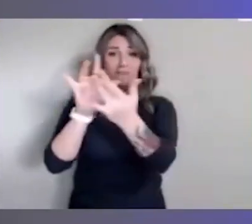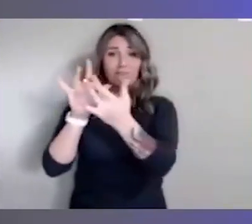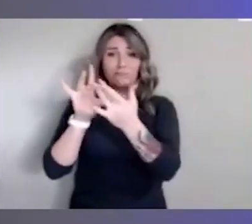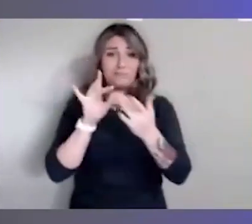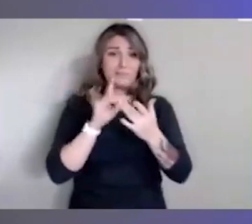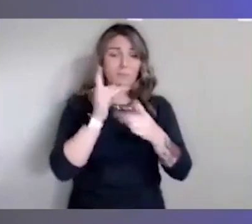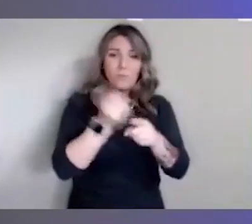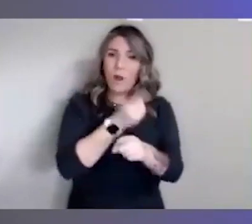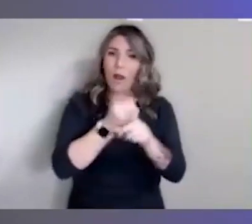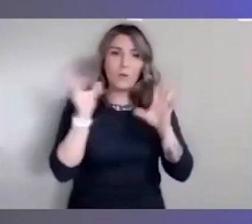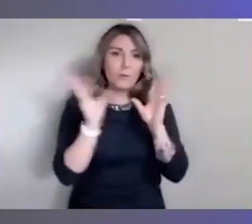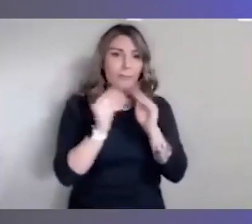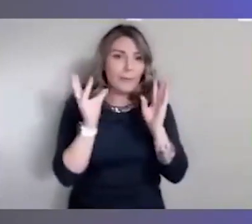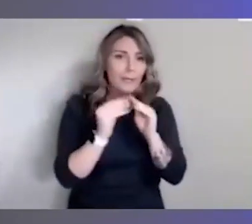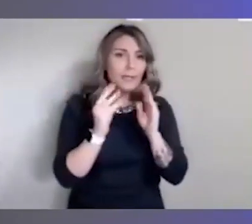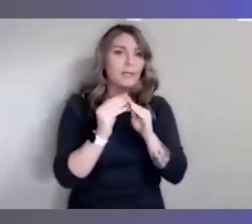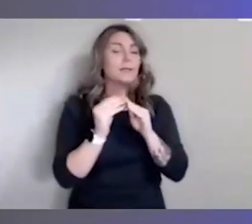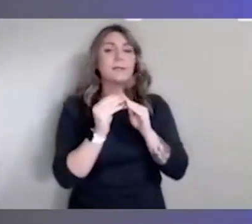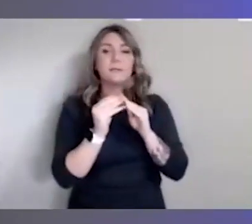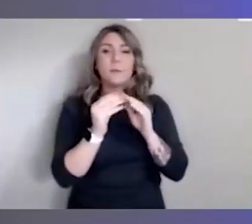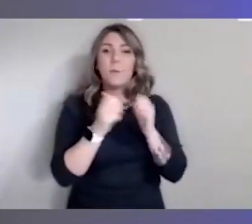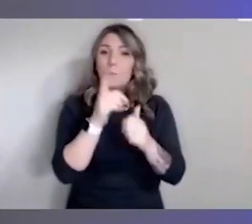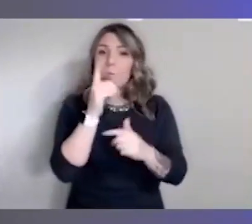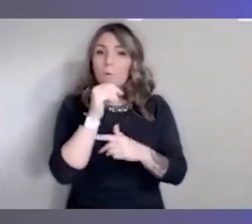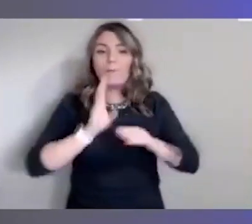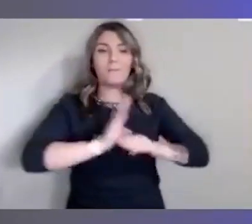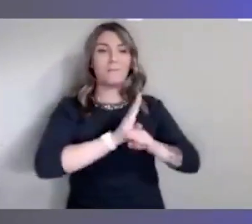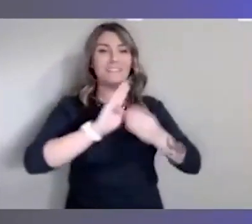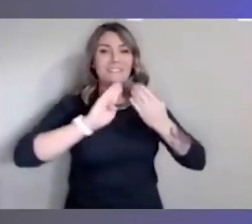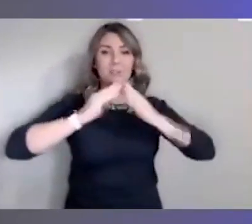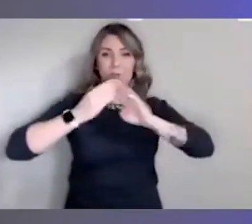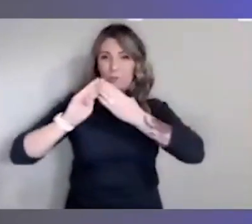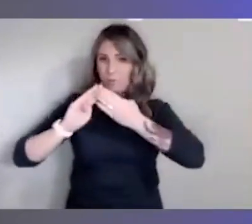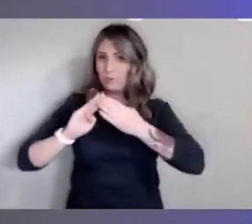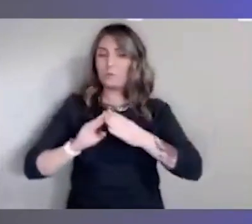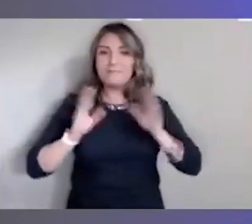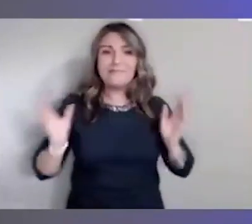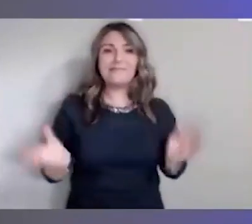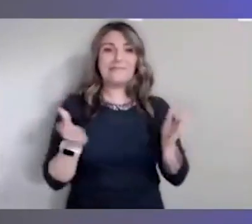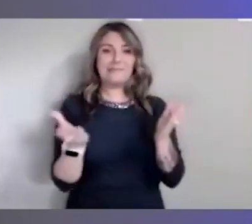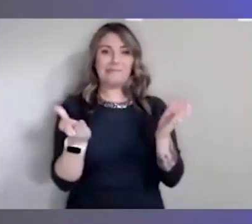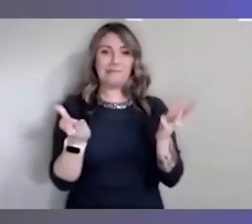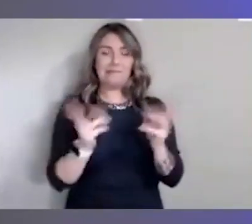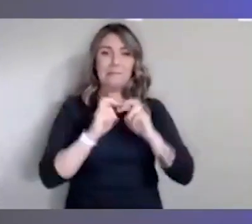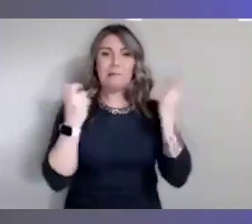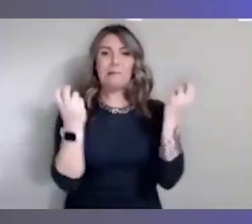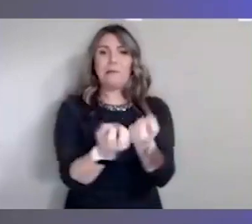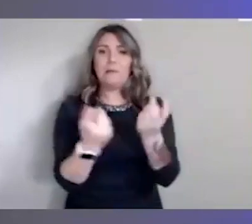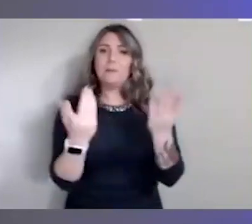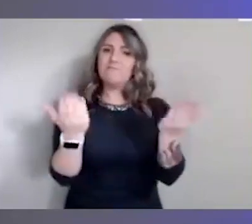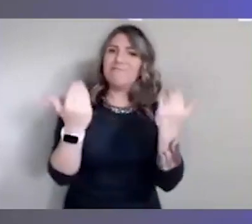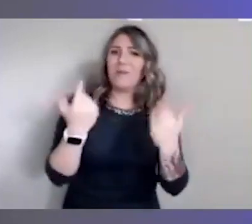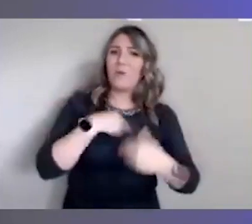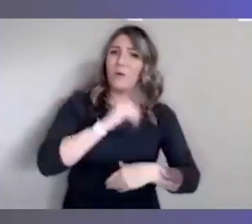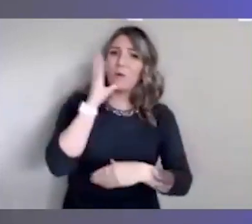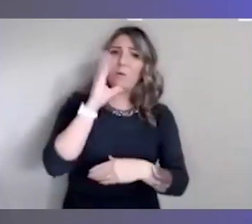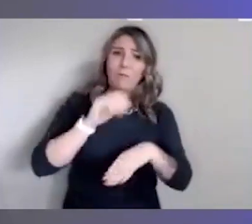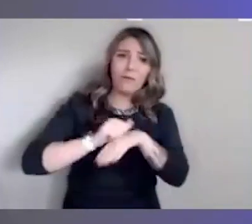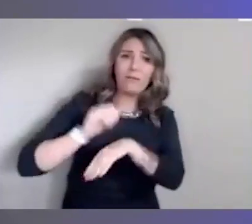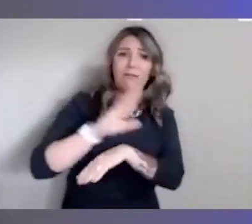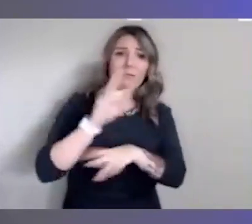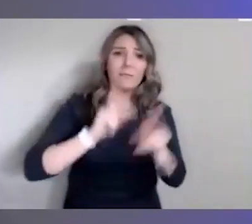meetings with our business community, and they to encourage them to will come on out. The Speedway